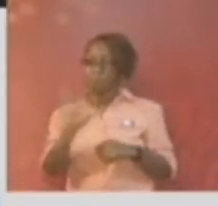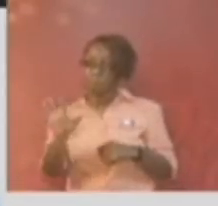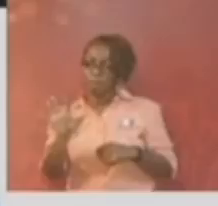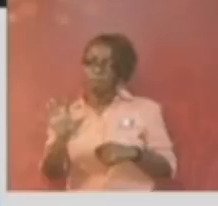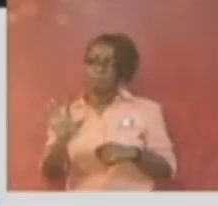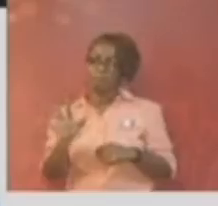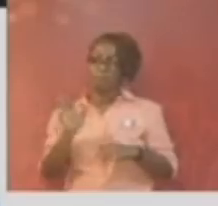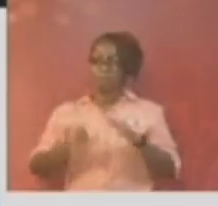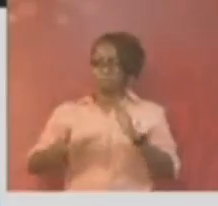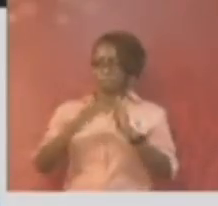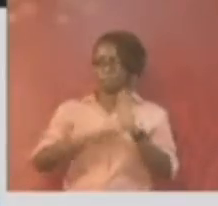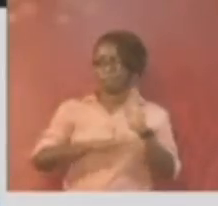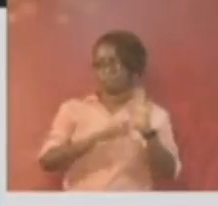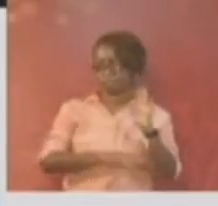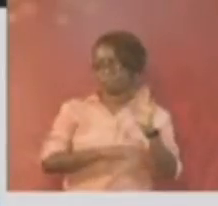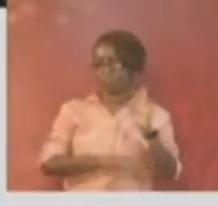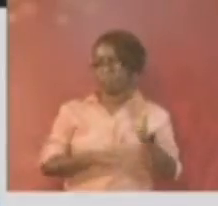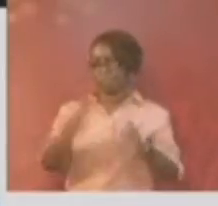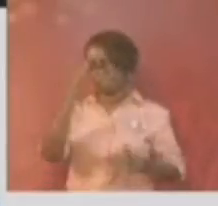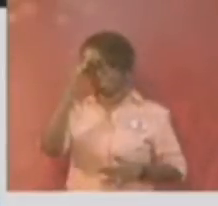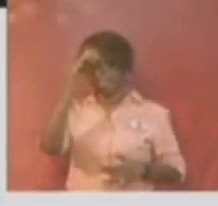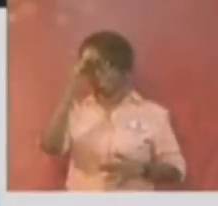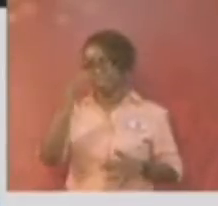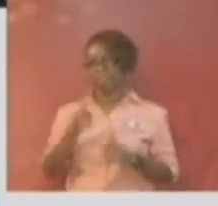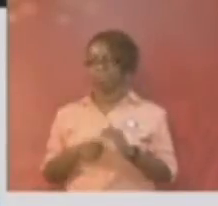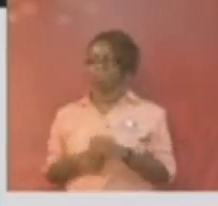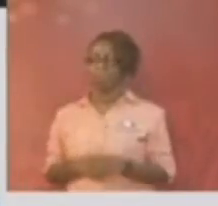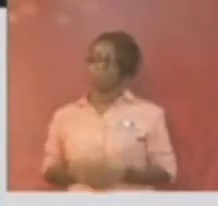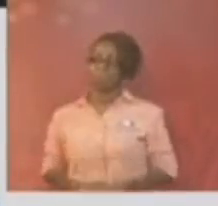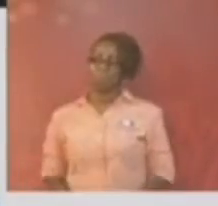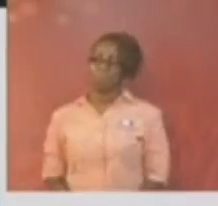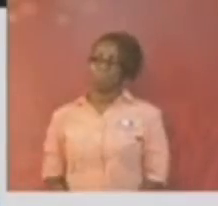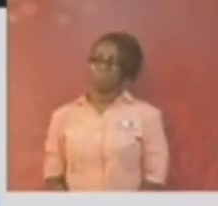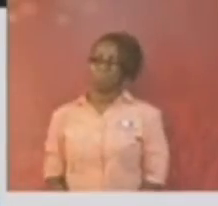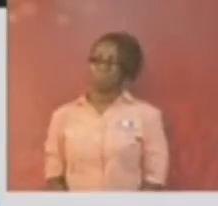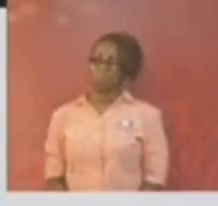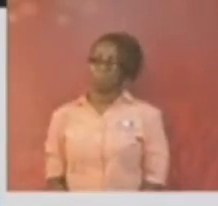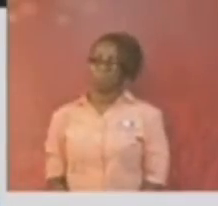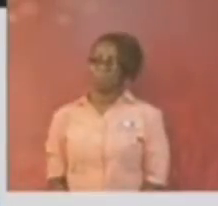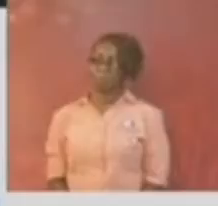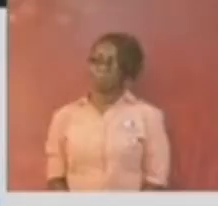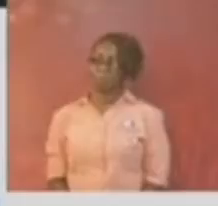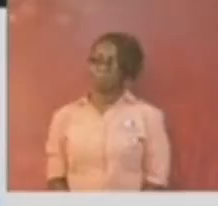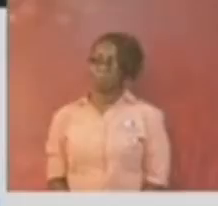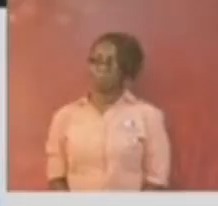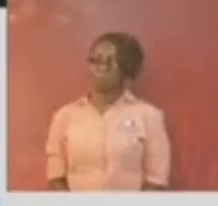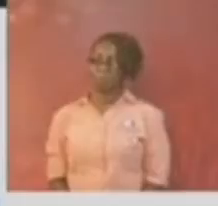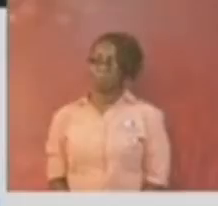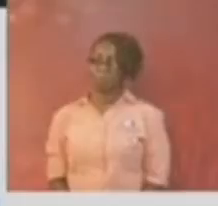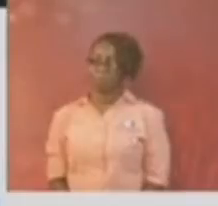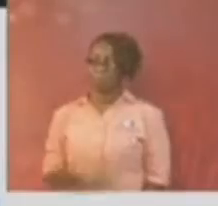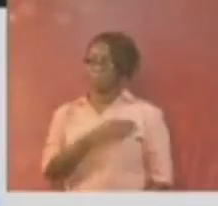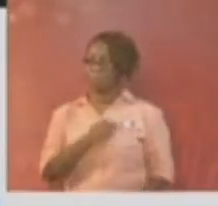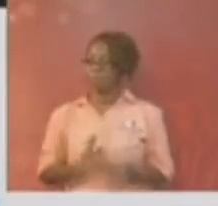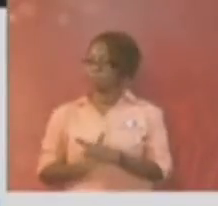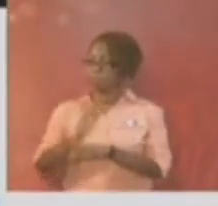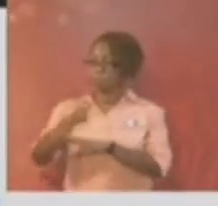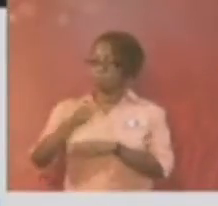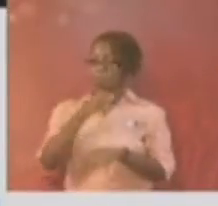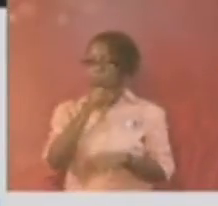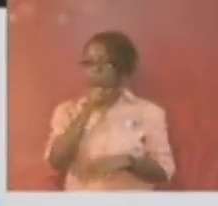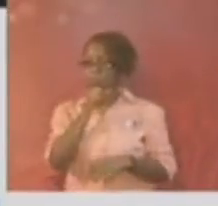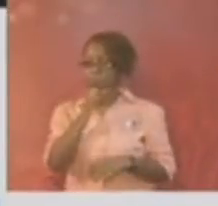if not the minority, but being the smaller of the groupings. The 60-plus age group, while it is not